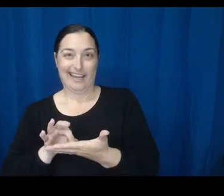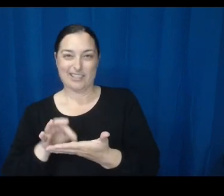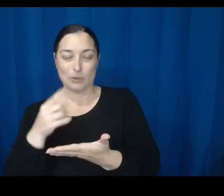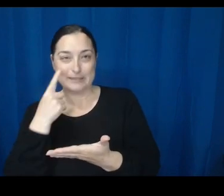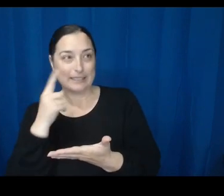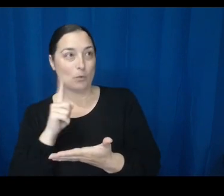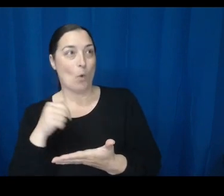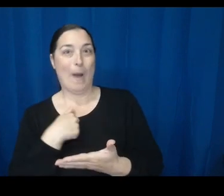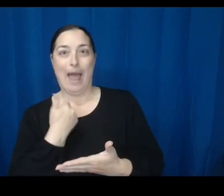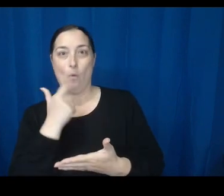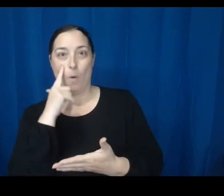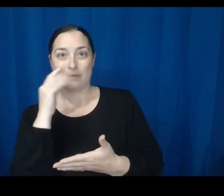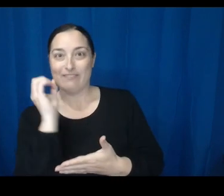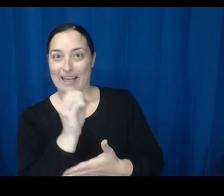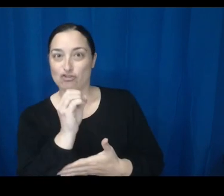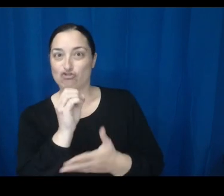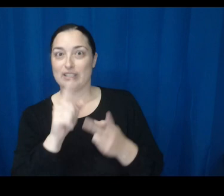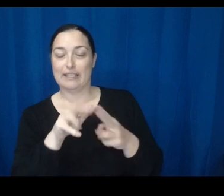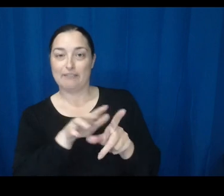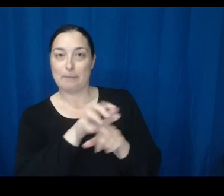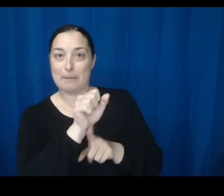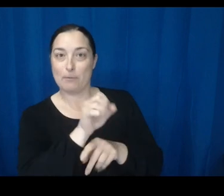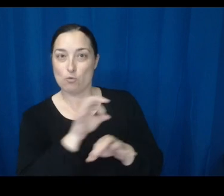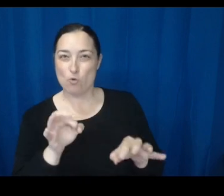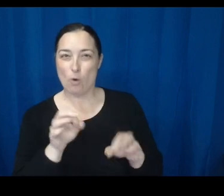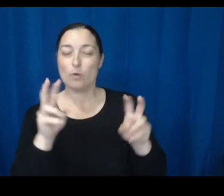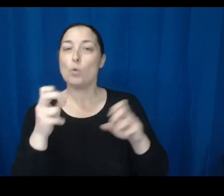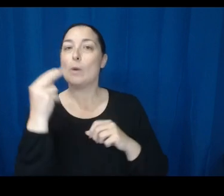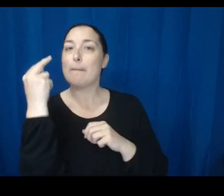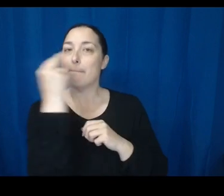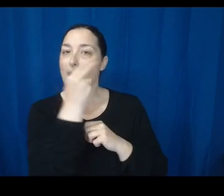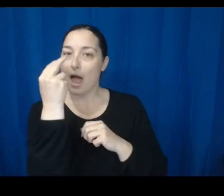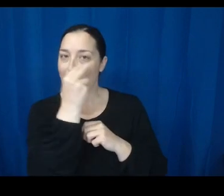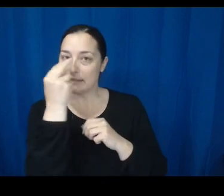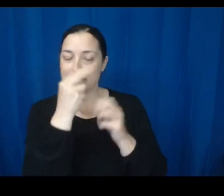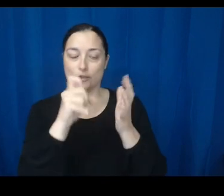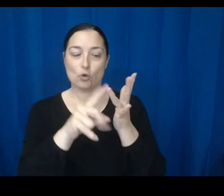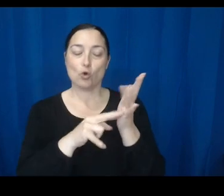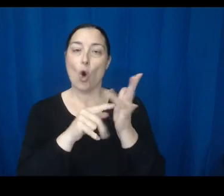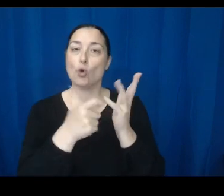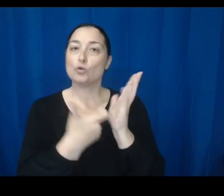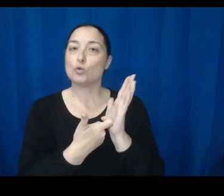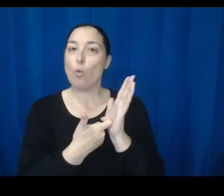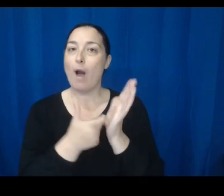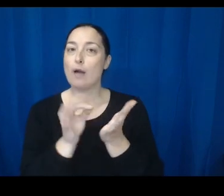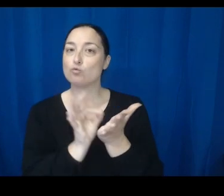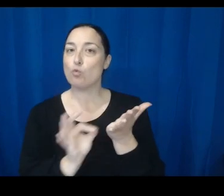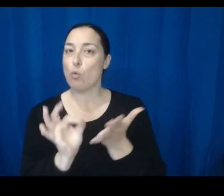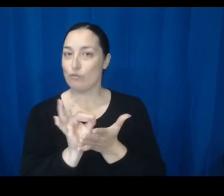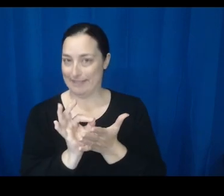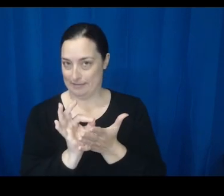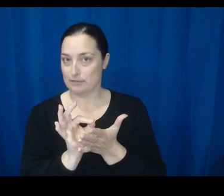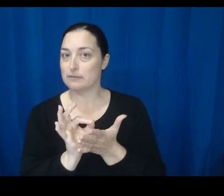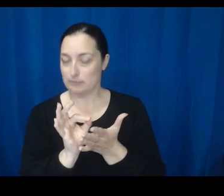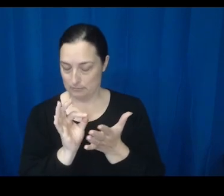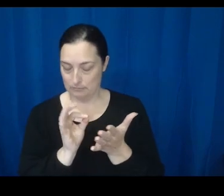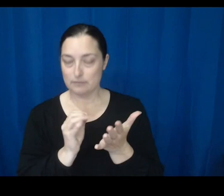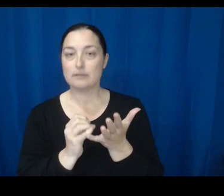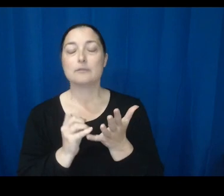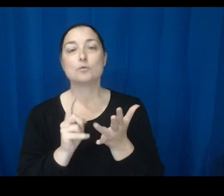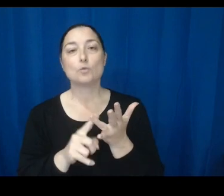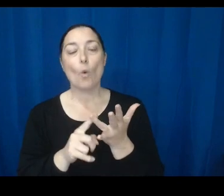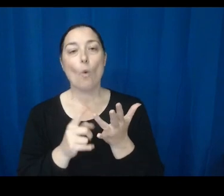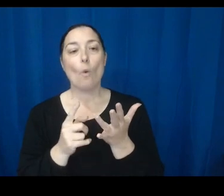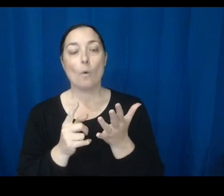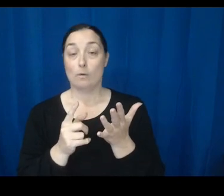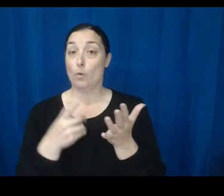observation. It's called a blind contour drawing. And so what we're going to be doing this time is taking a clean